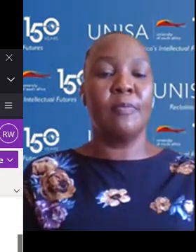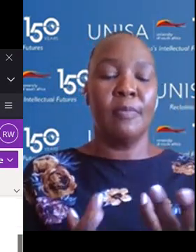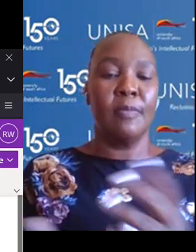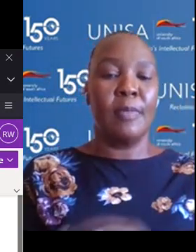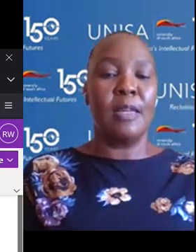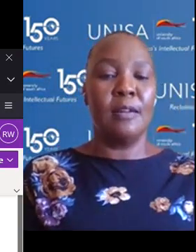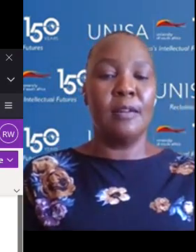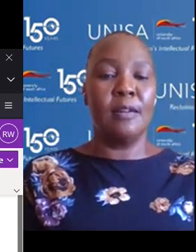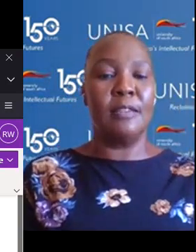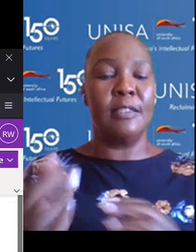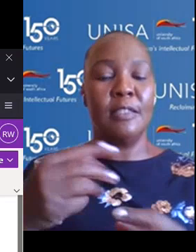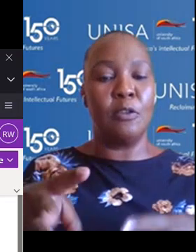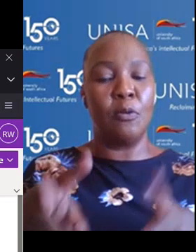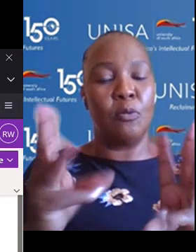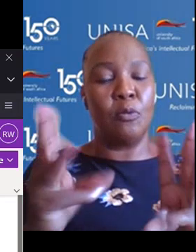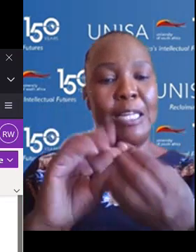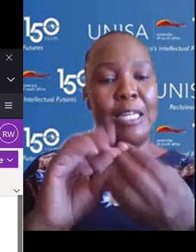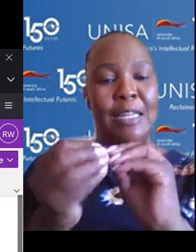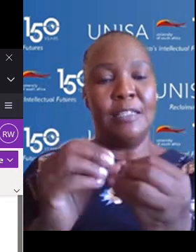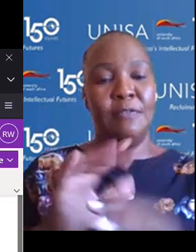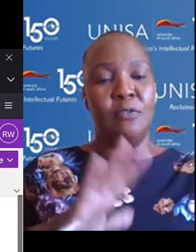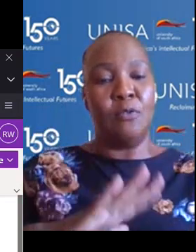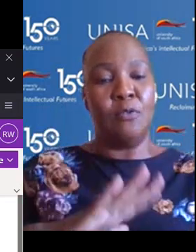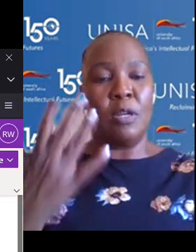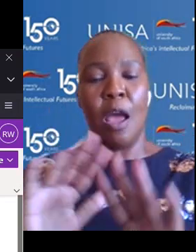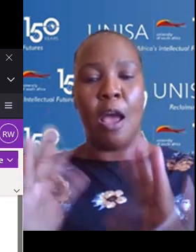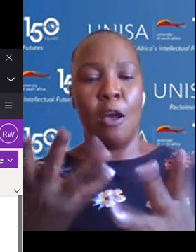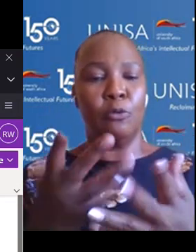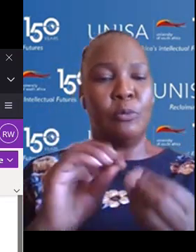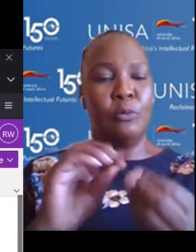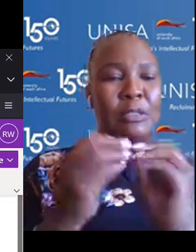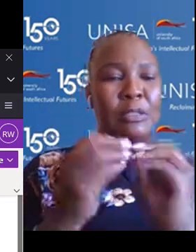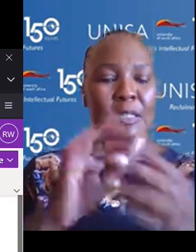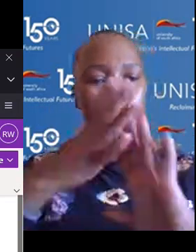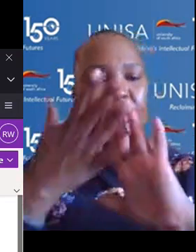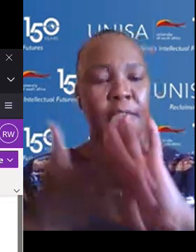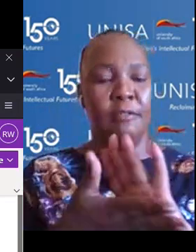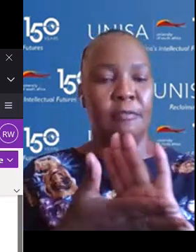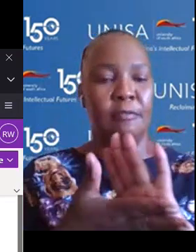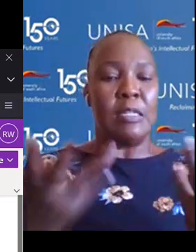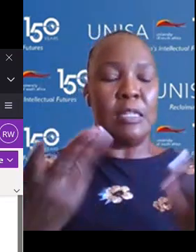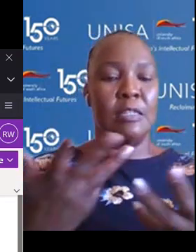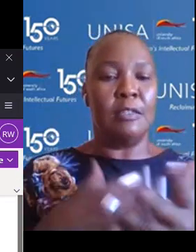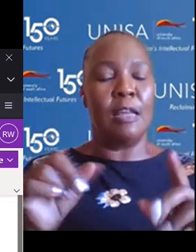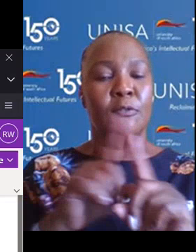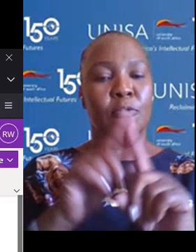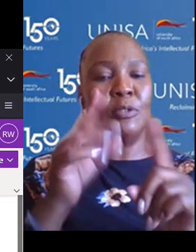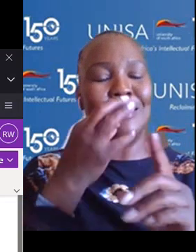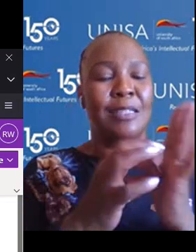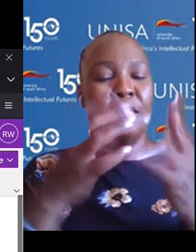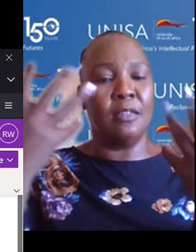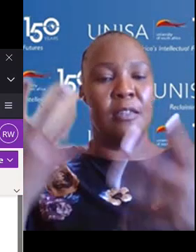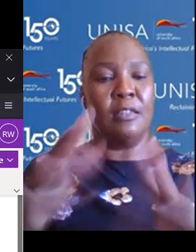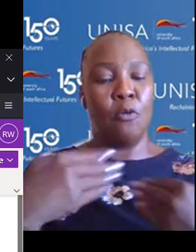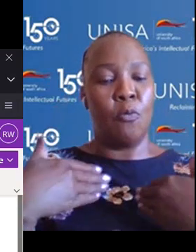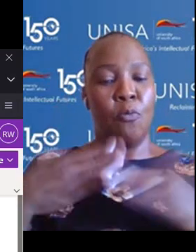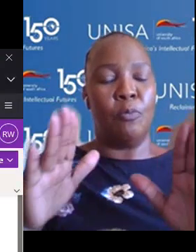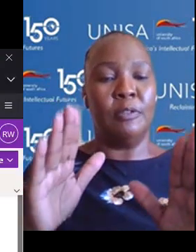it's you can be creative as you want, how you want to structure everything. And as we mentioned, now if I open up